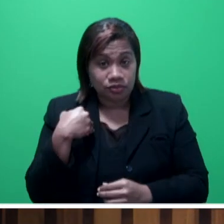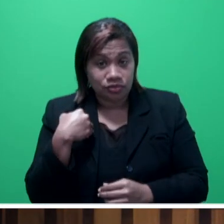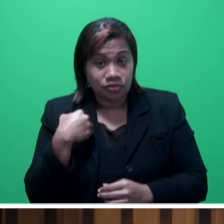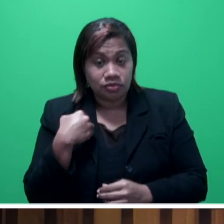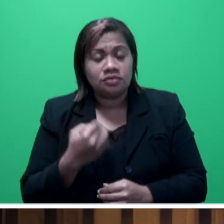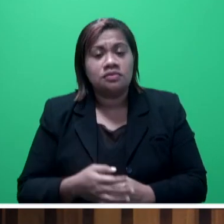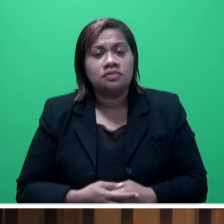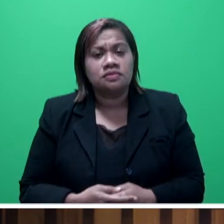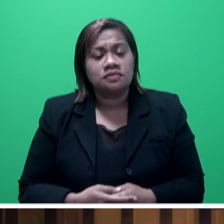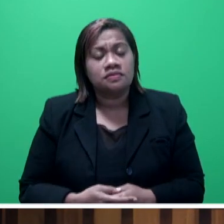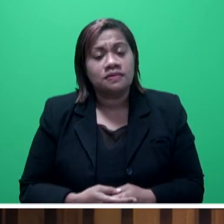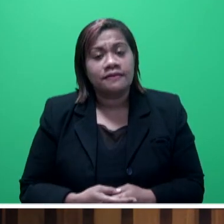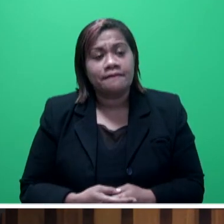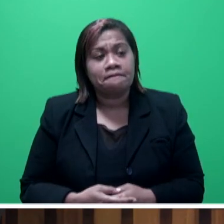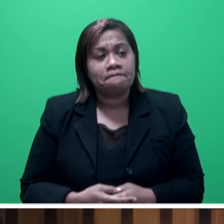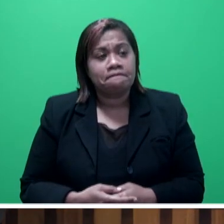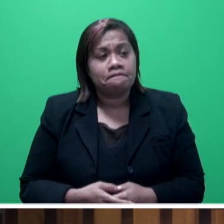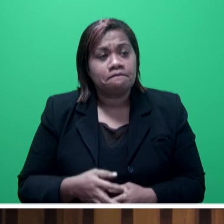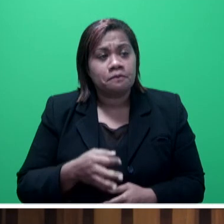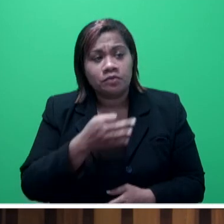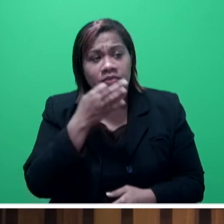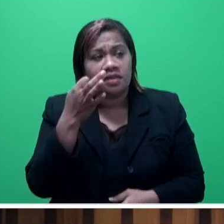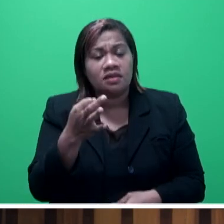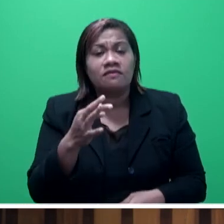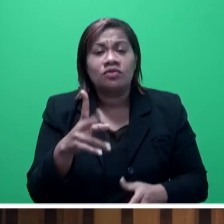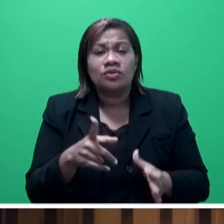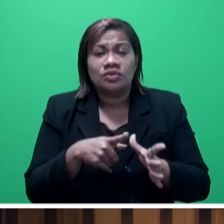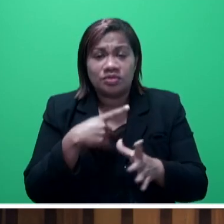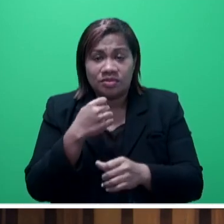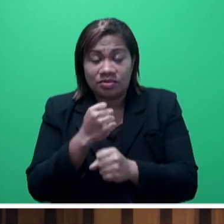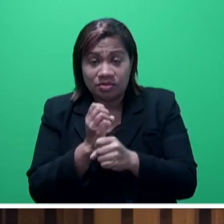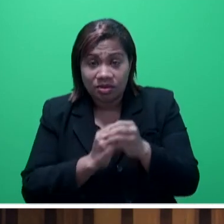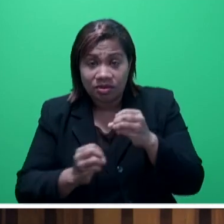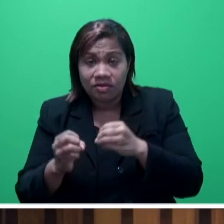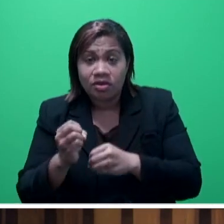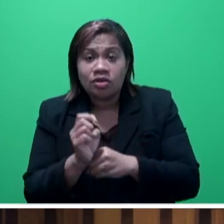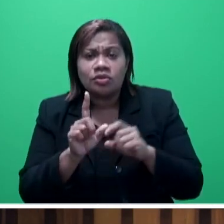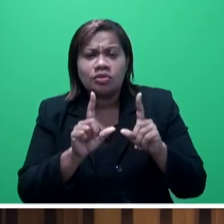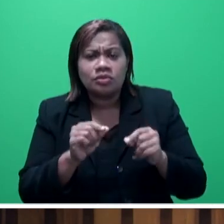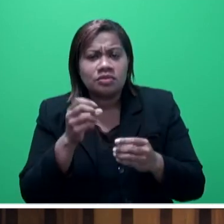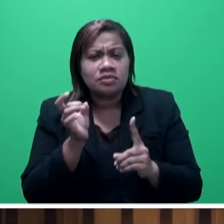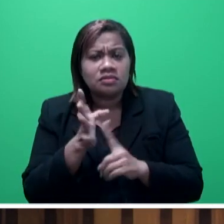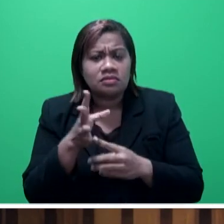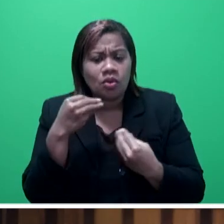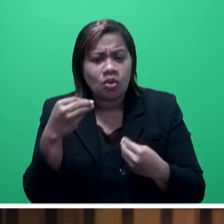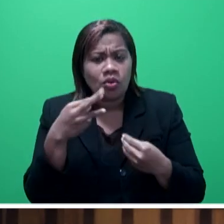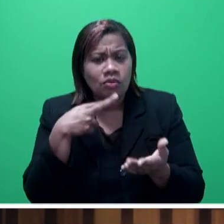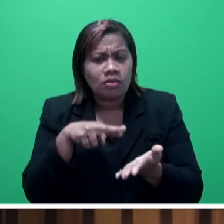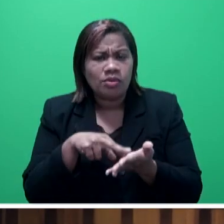asked for the engagement of the Office of the Auditor General to perform a special audit report because they had received